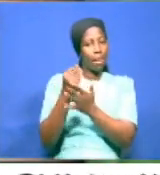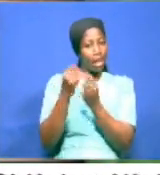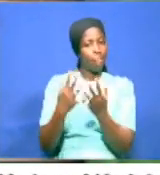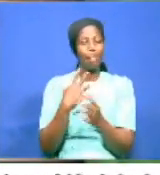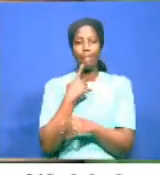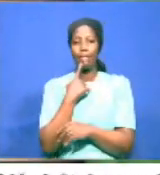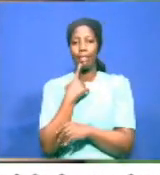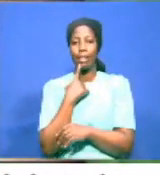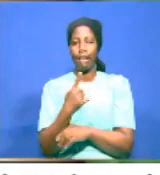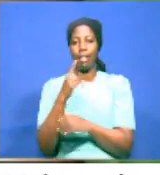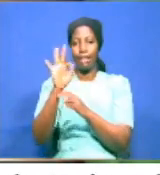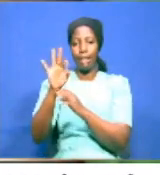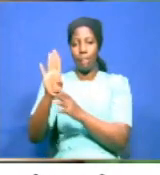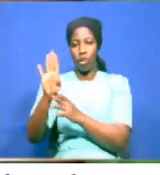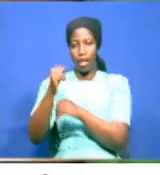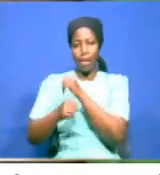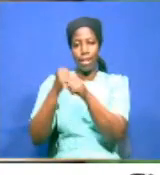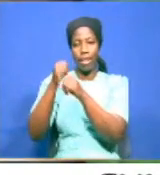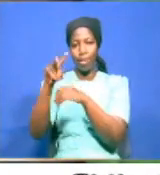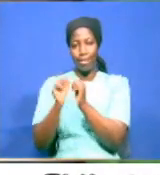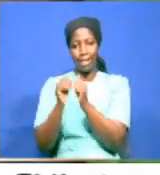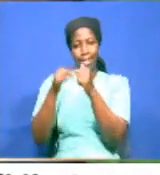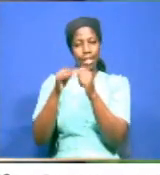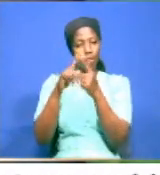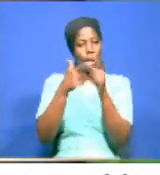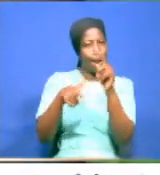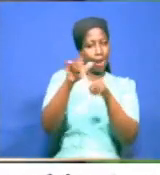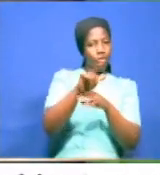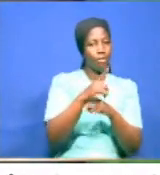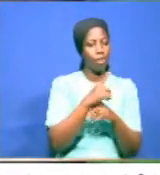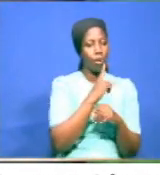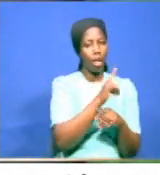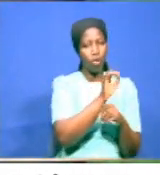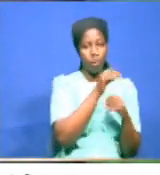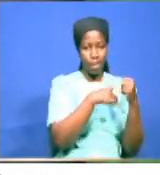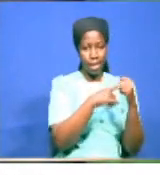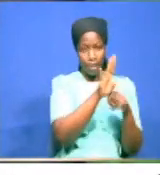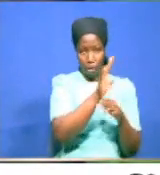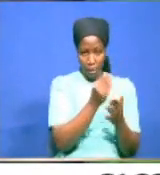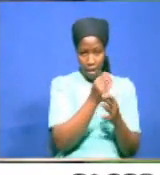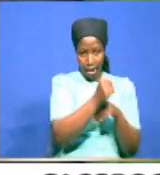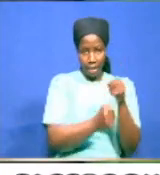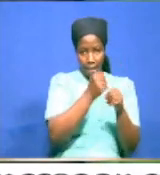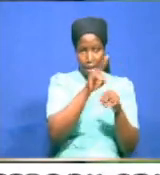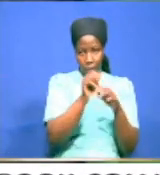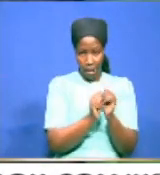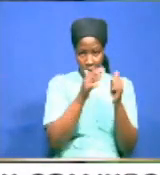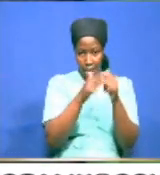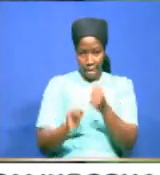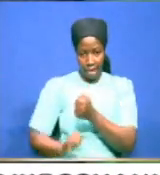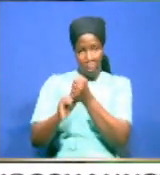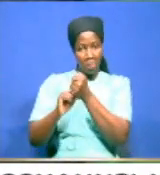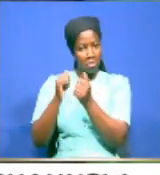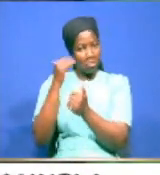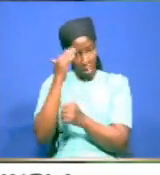103 billion in 2018 to a surplus of Kenya shilling 106 billion in 2019, supported by a buildup